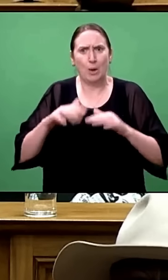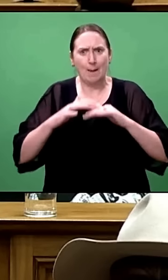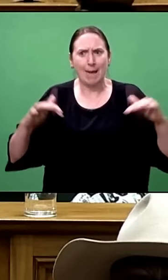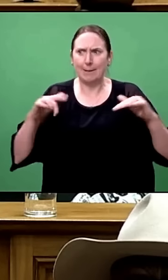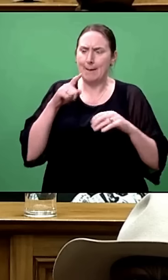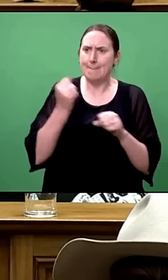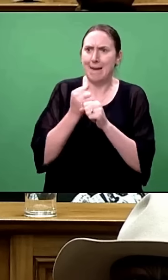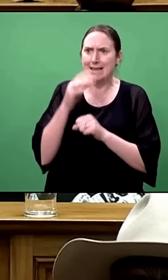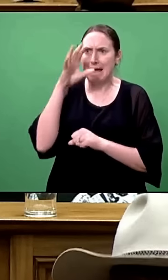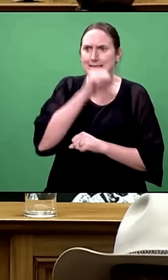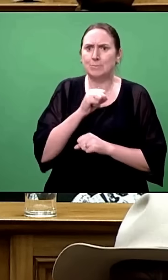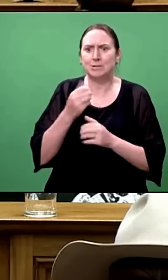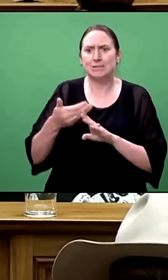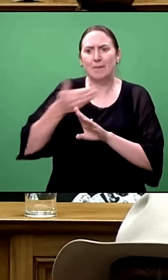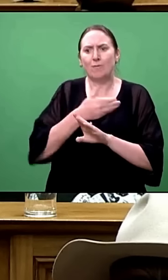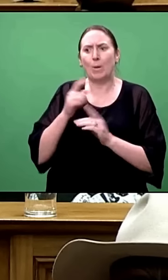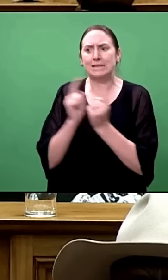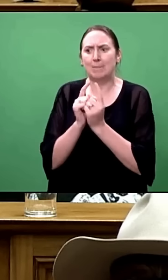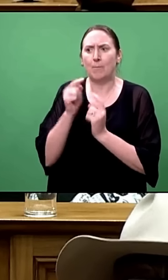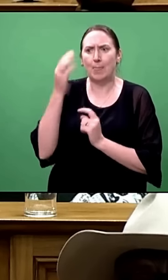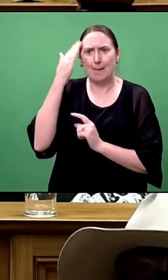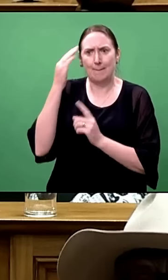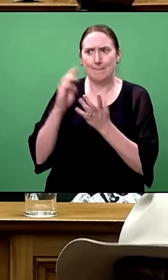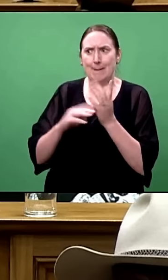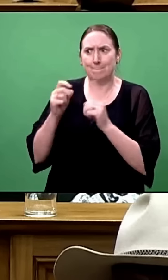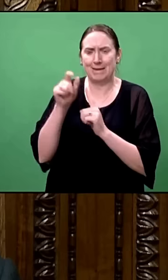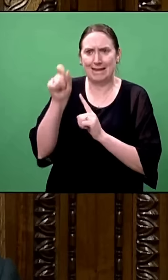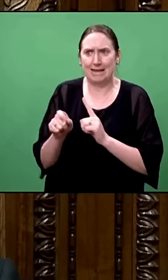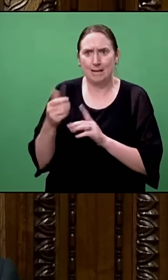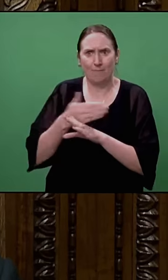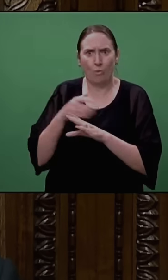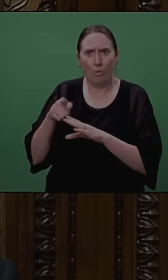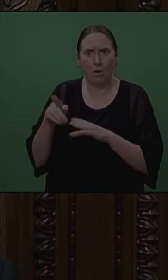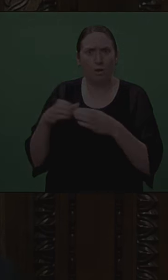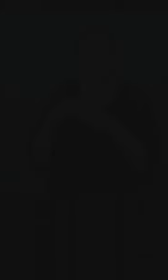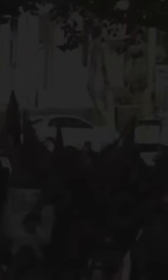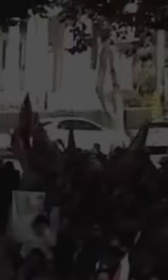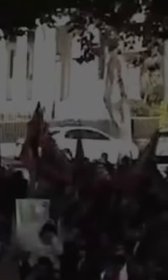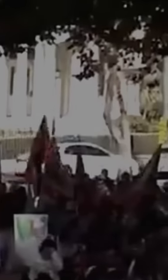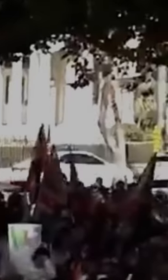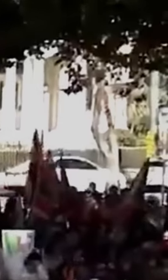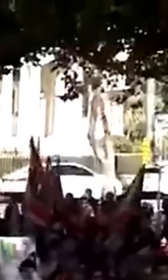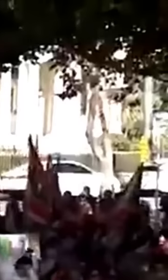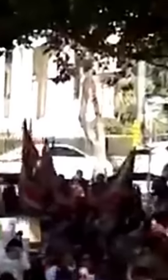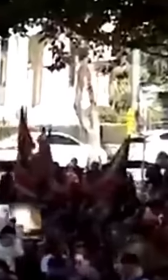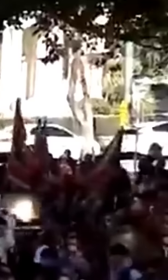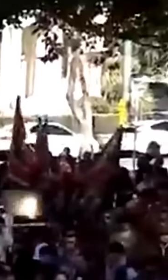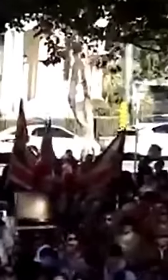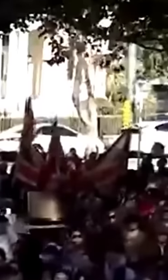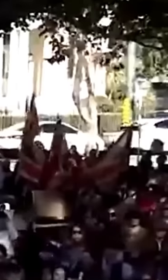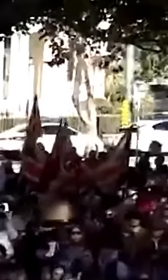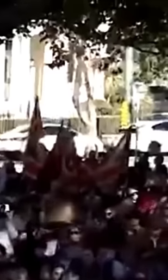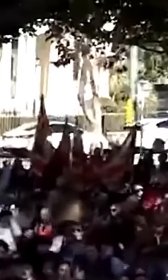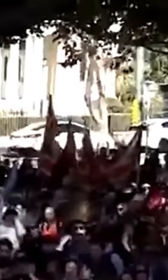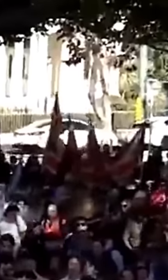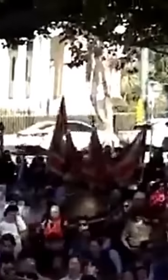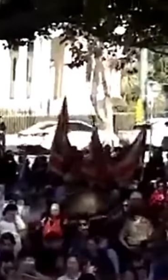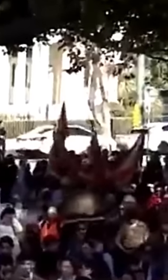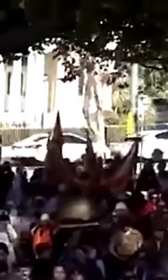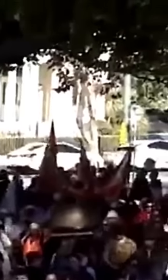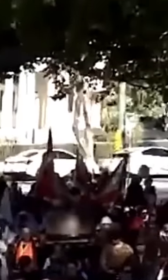assumptions before he's actually met with the member and the co-leader of Te Party Māori. I've made no such assumptions. Ngāti Tour, supported by other iwi, marched